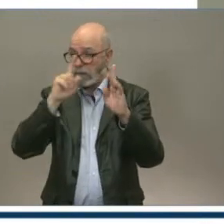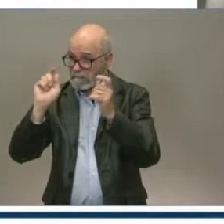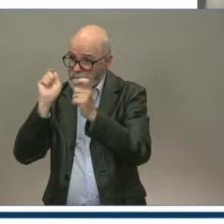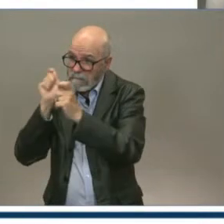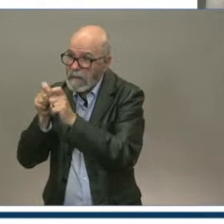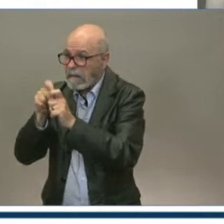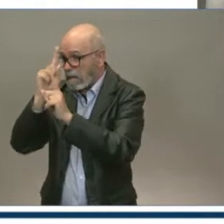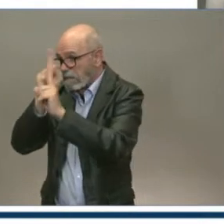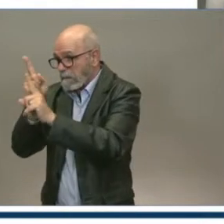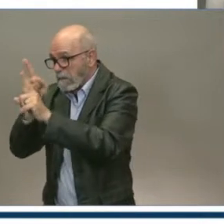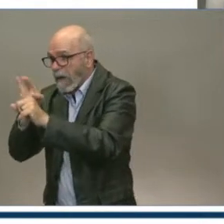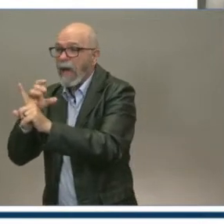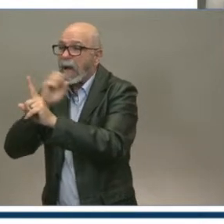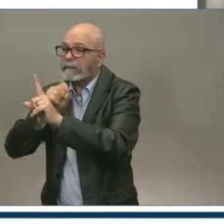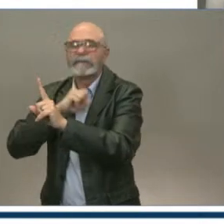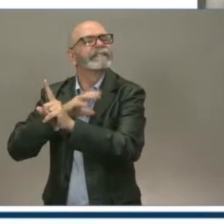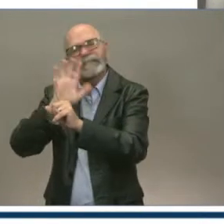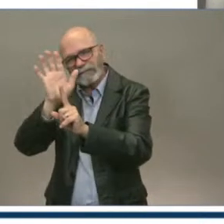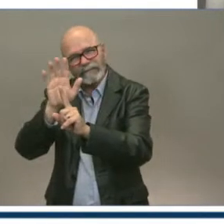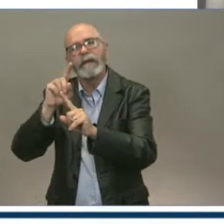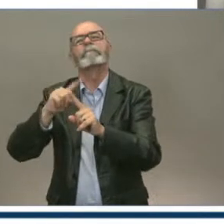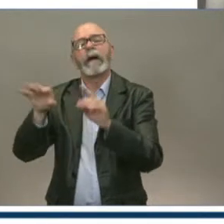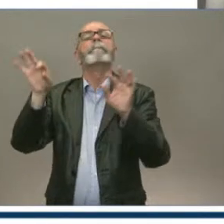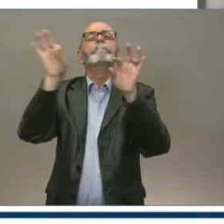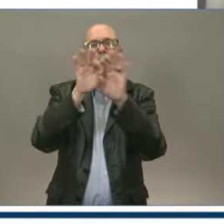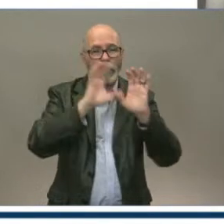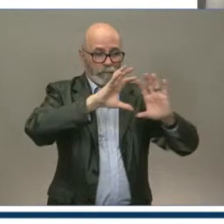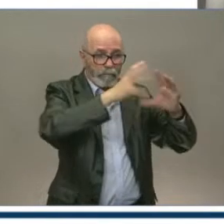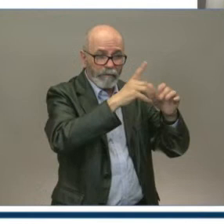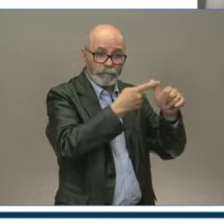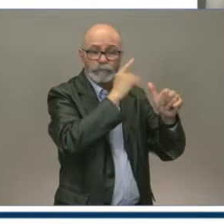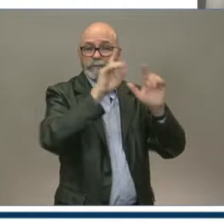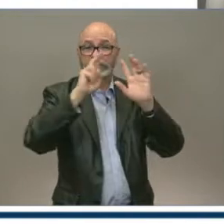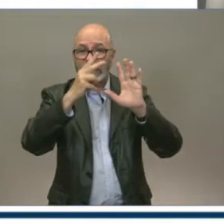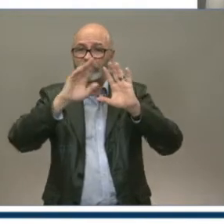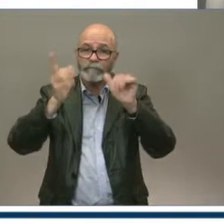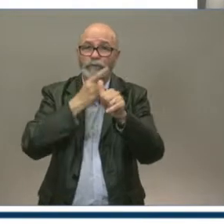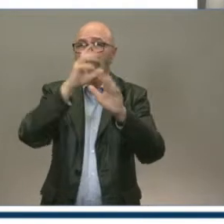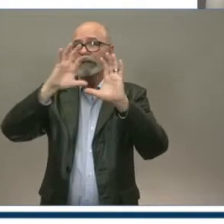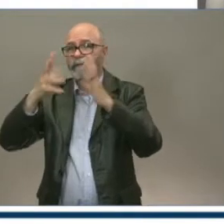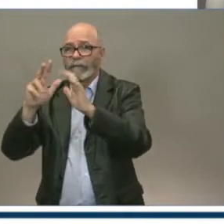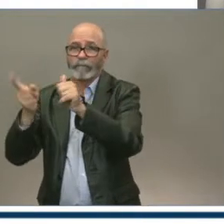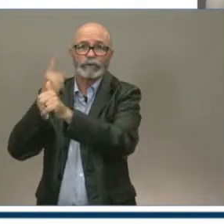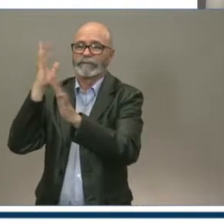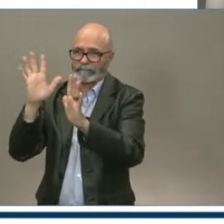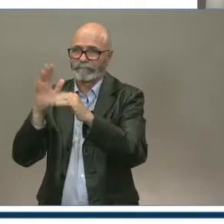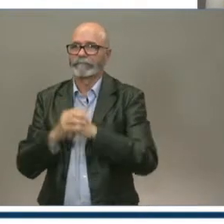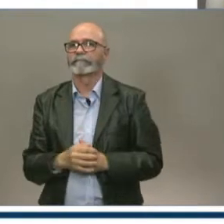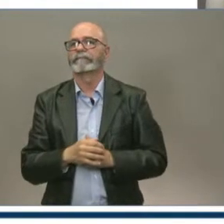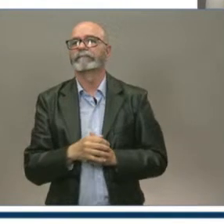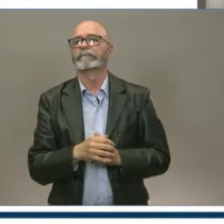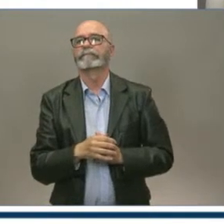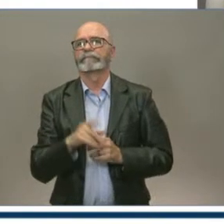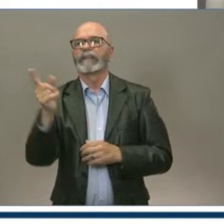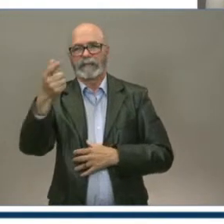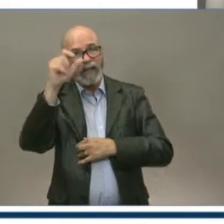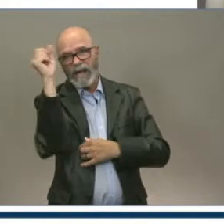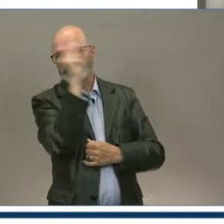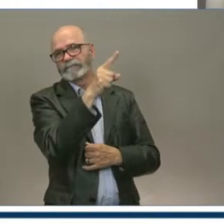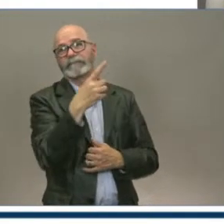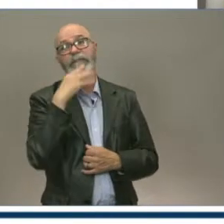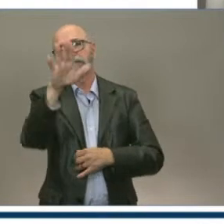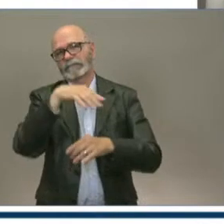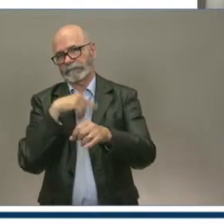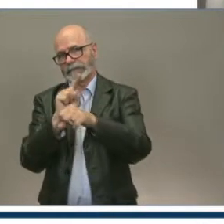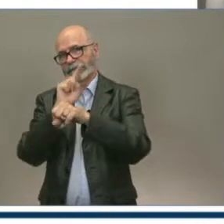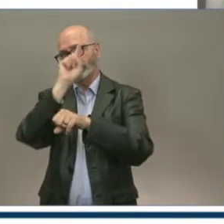Tim. I have an AstraZeneca appointment for next week, and a lot of people have asked me this, and